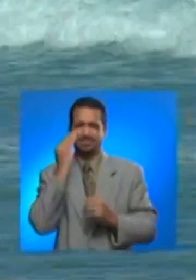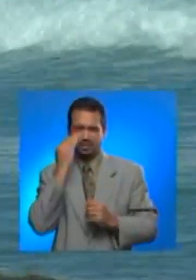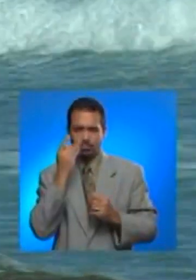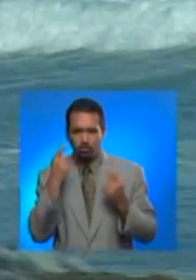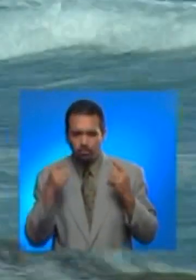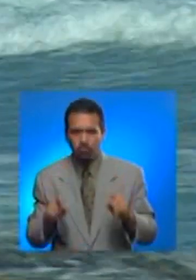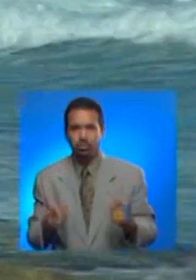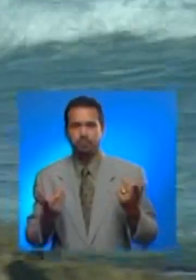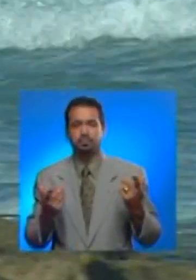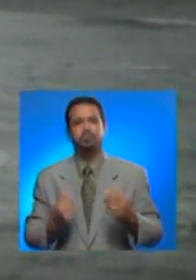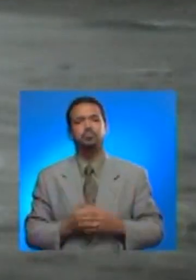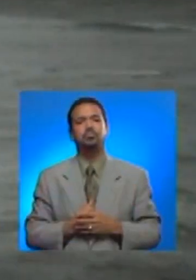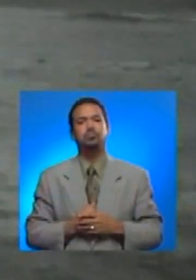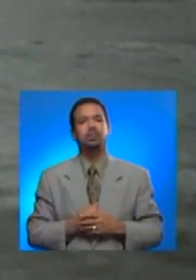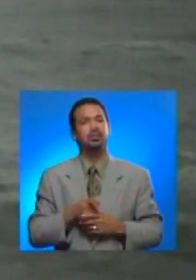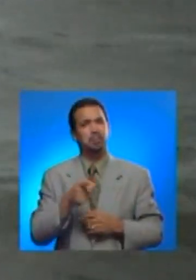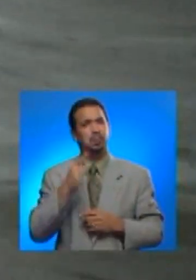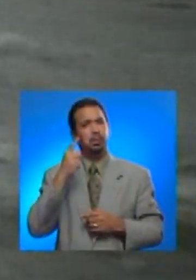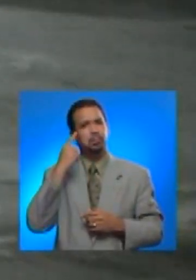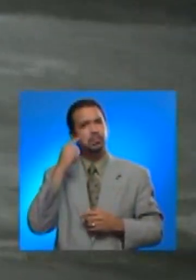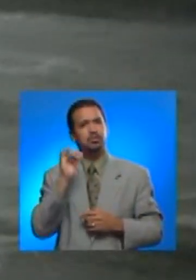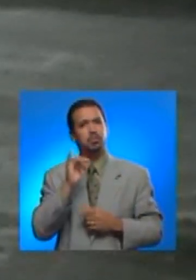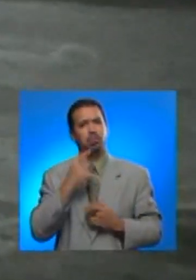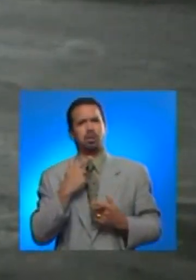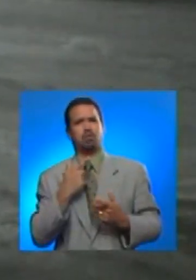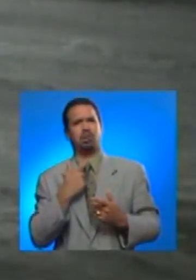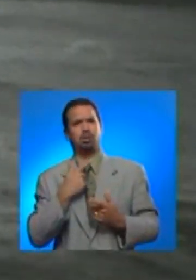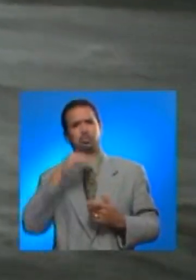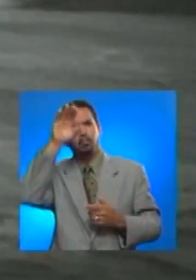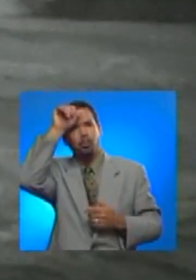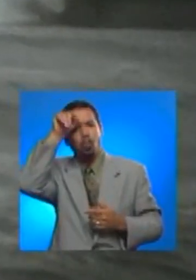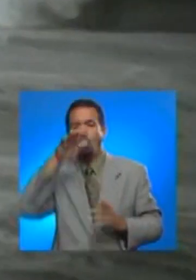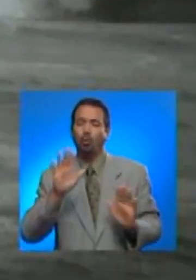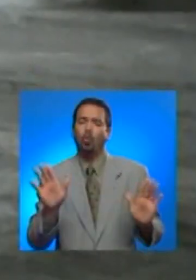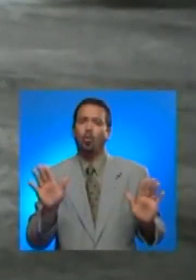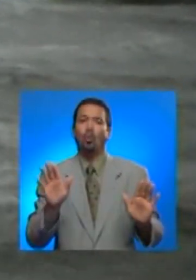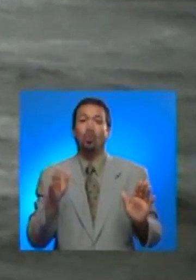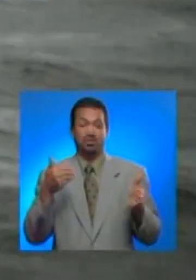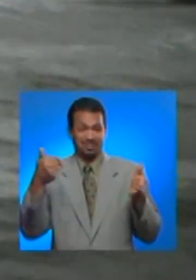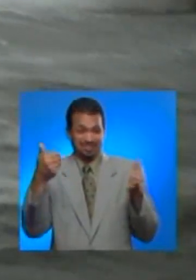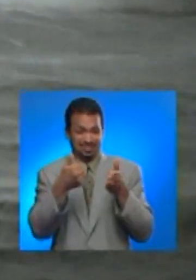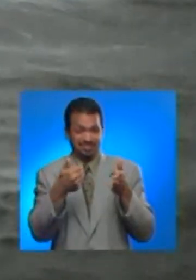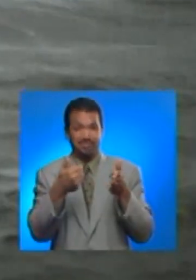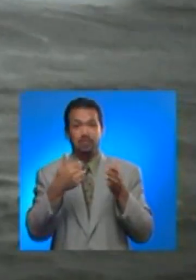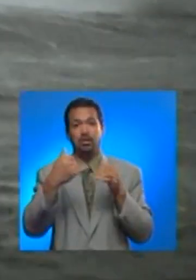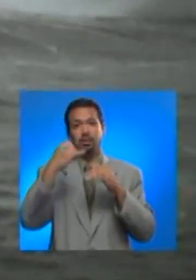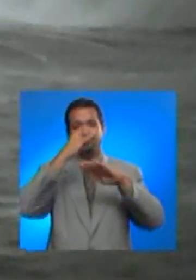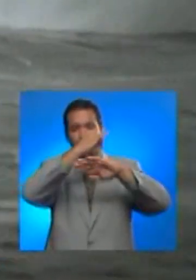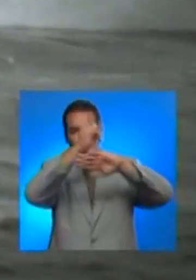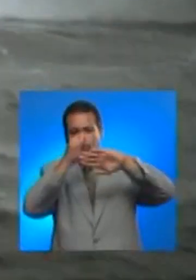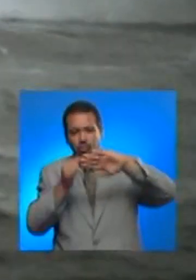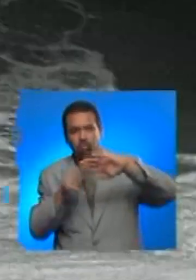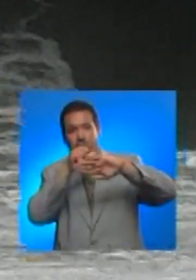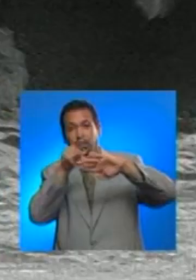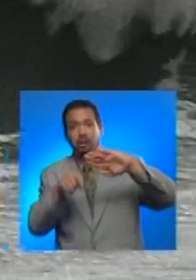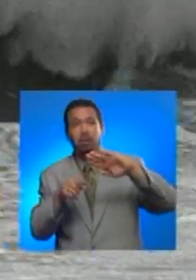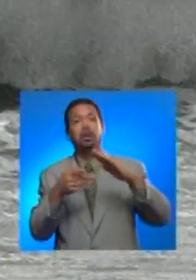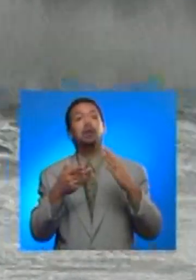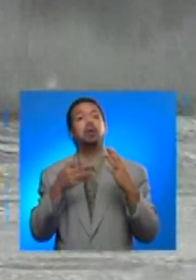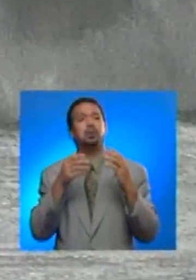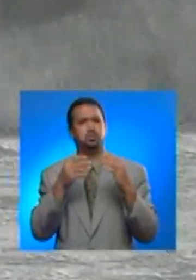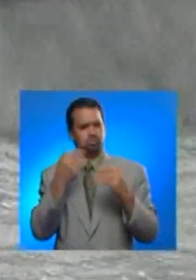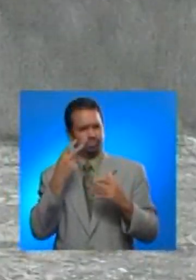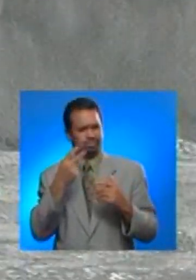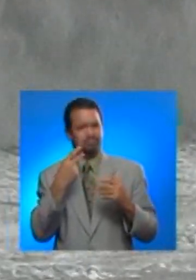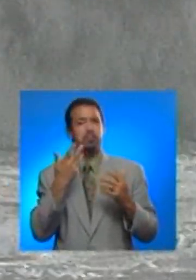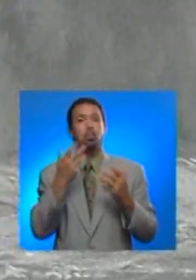immediately. Don't be deceived by small tsunami waves. They can be small in one area along the coast and be